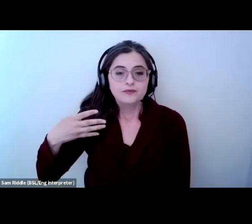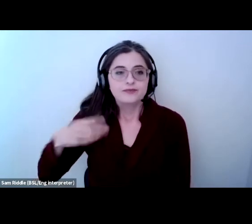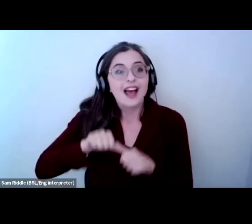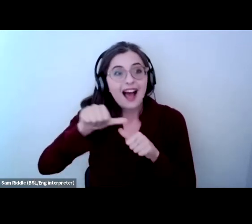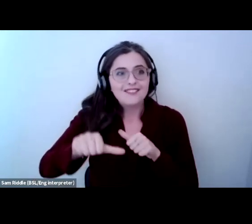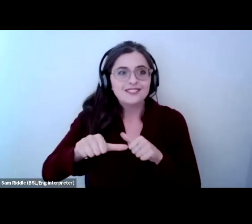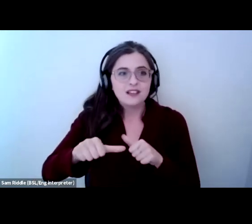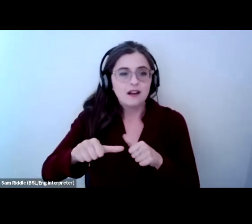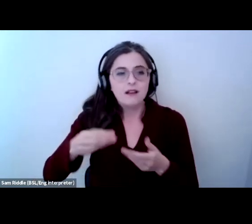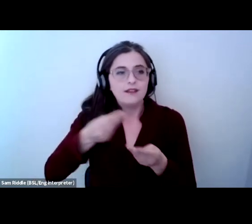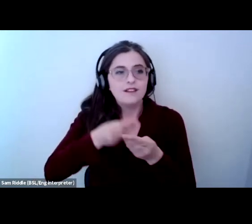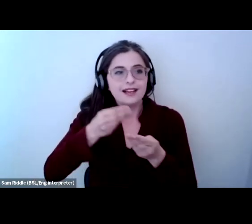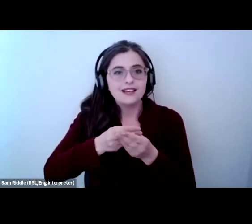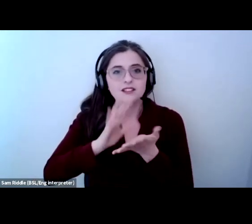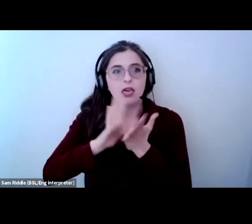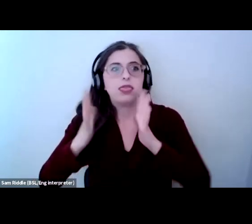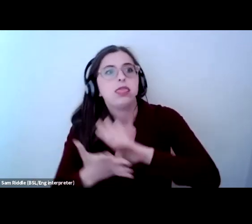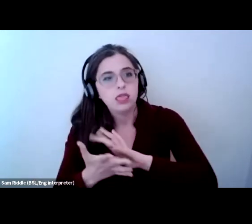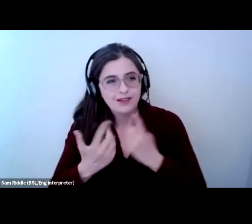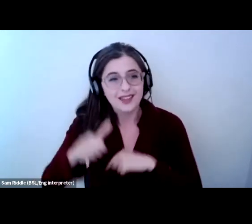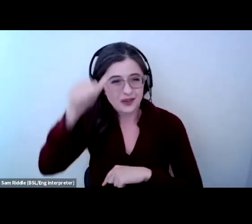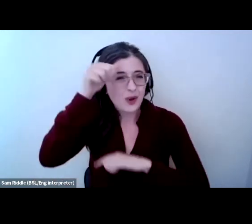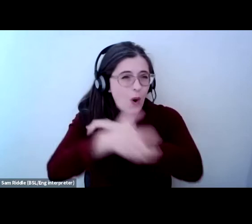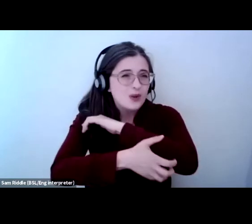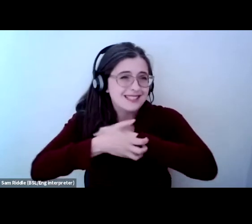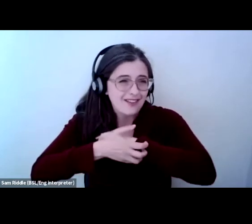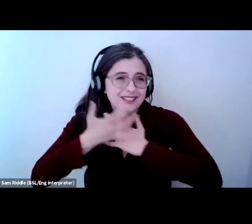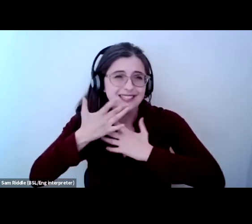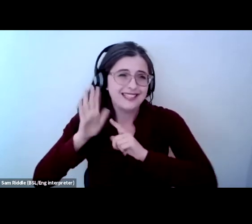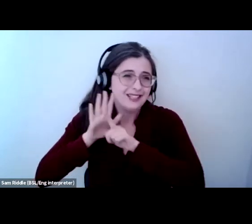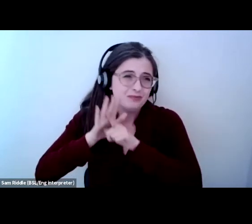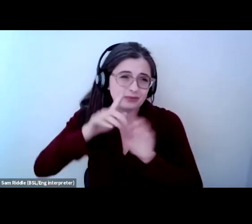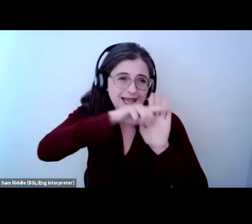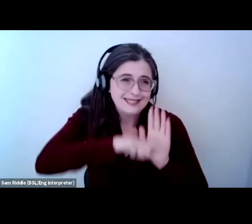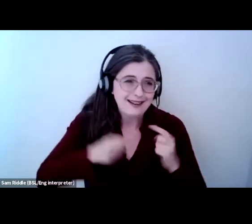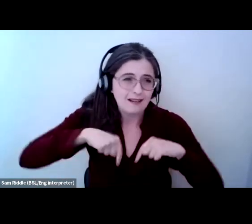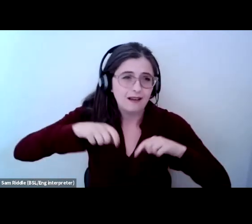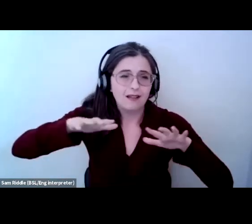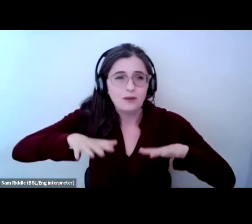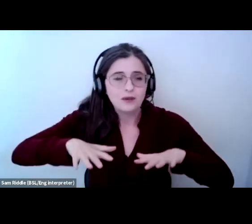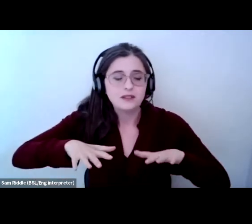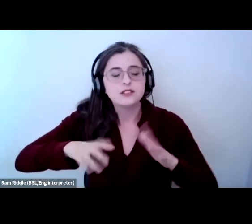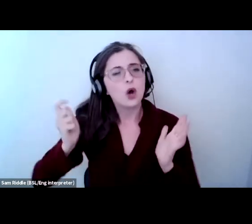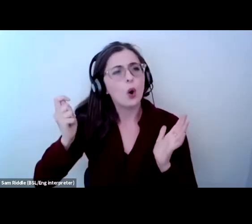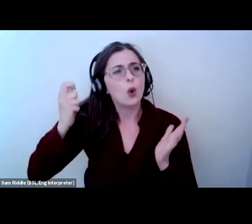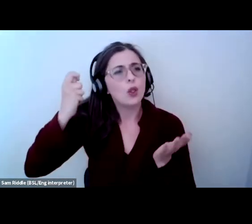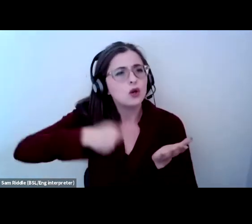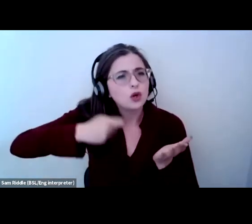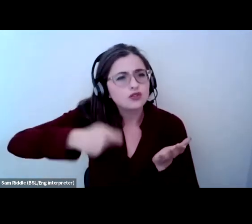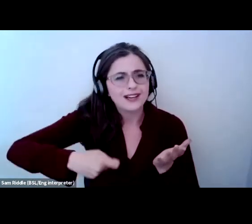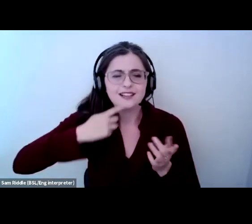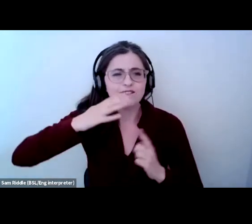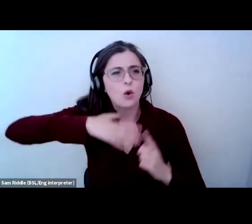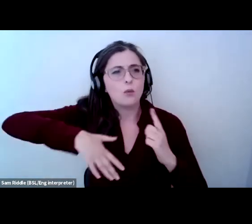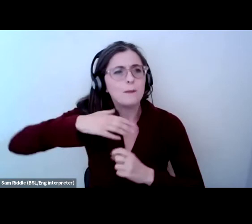the financial crash, and then everyone's aware of the austerity drive, the contracting for the public sector